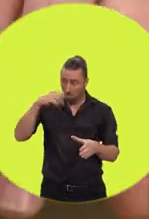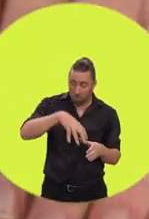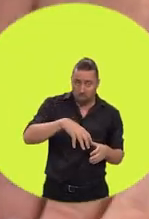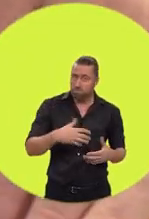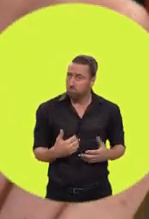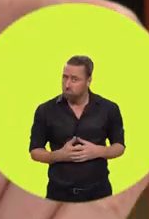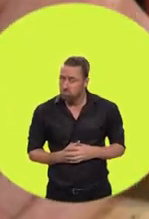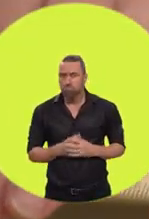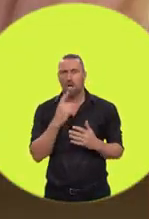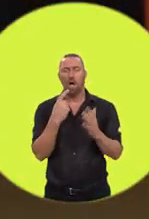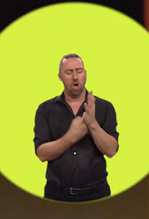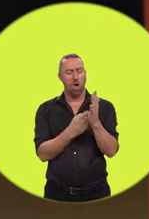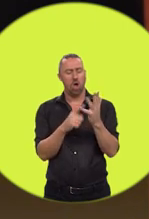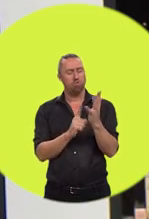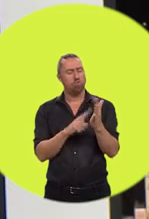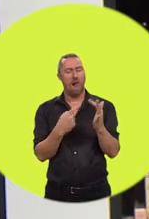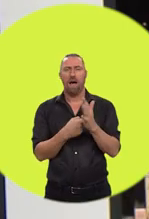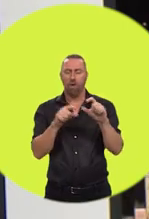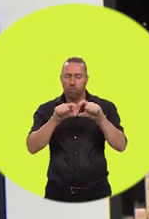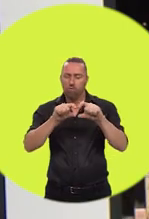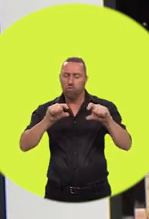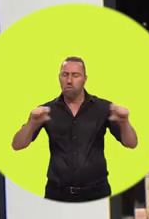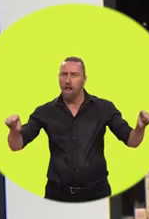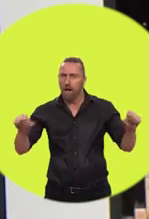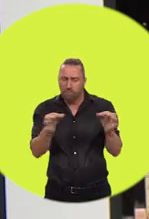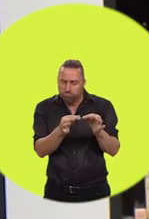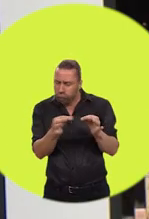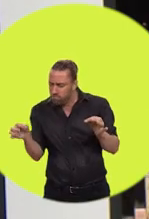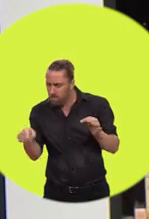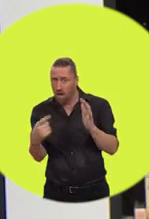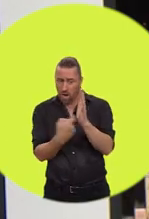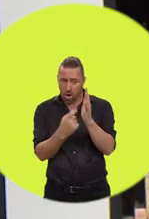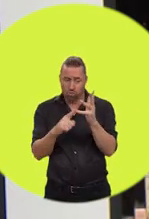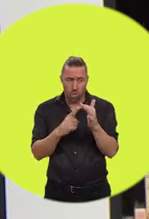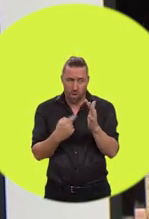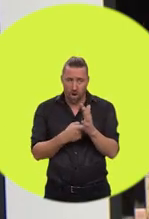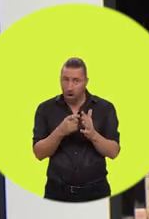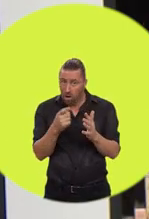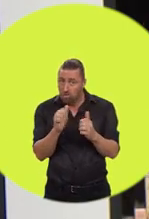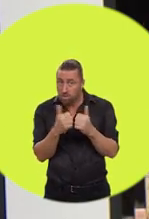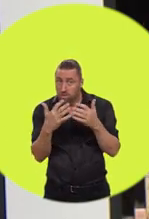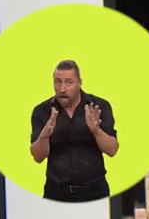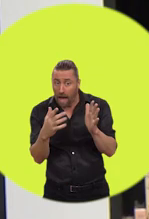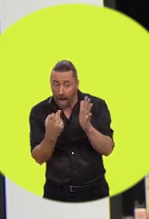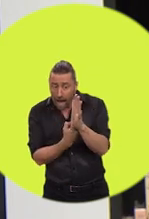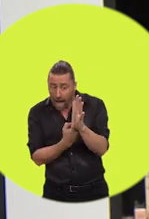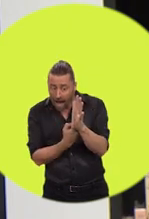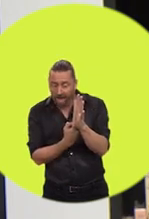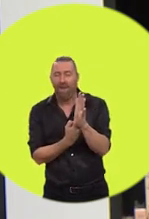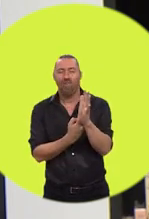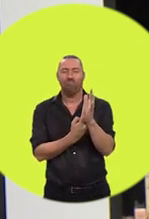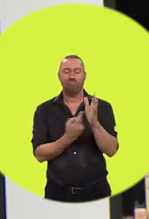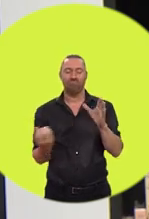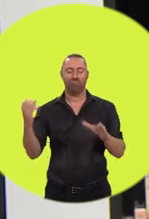can start with a ruler. Did you hear the R sound? Ruler.